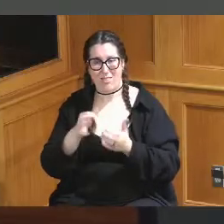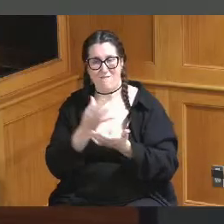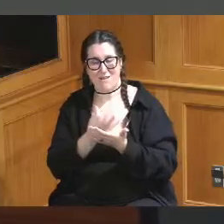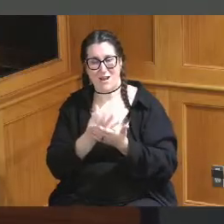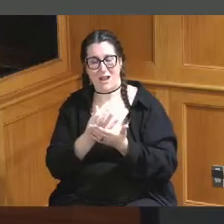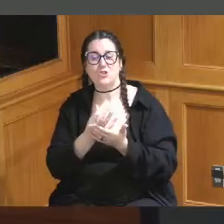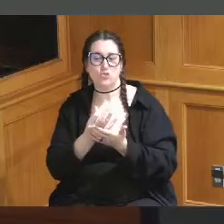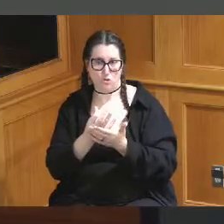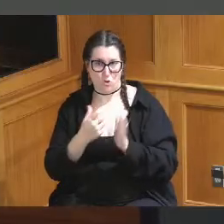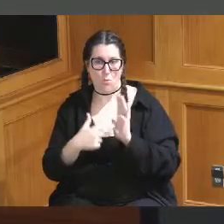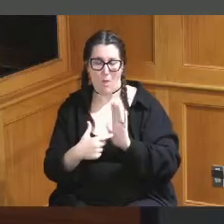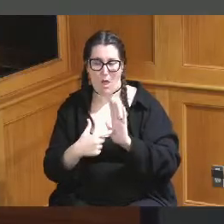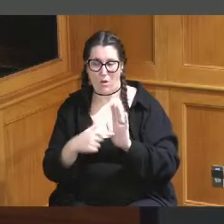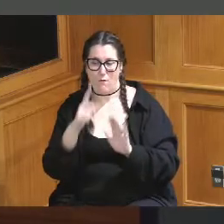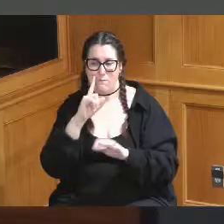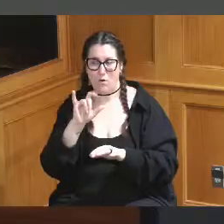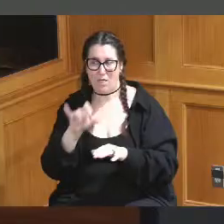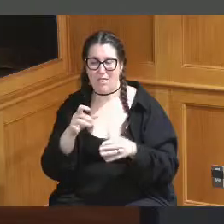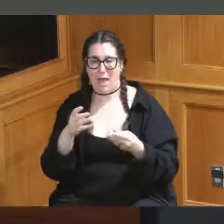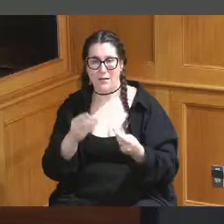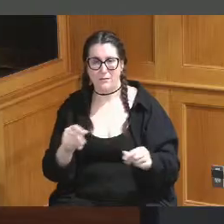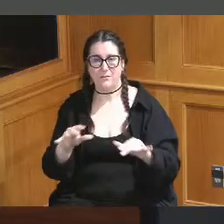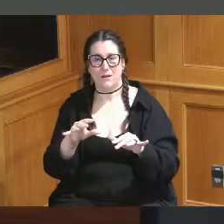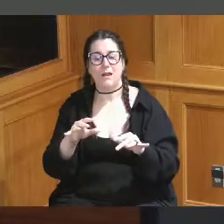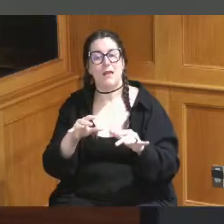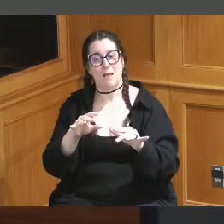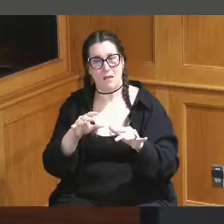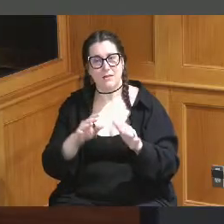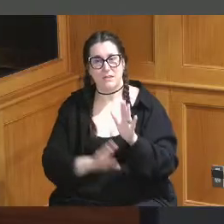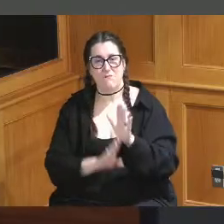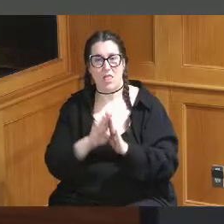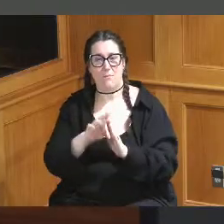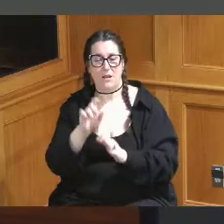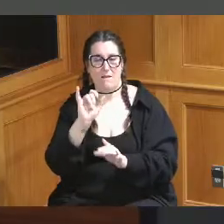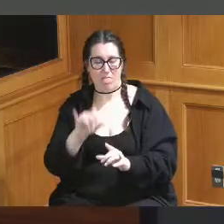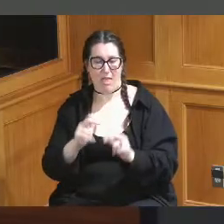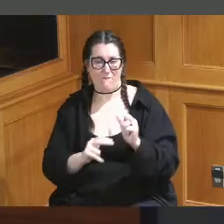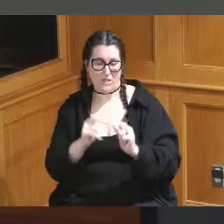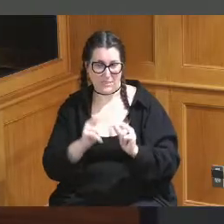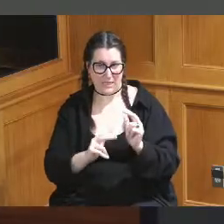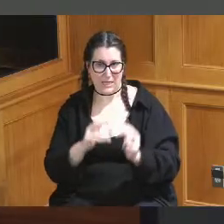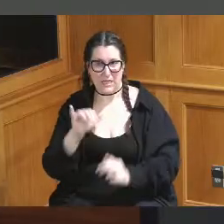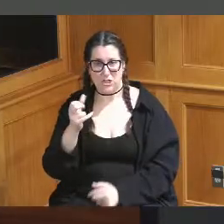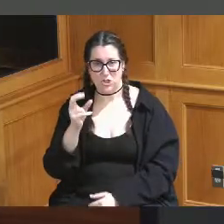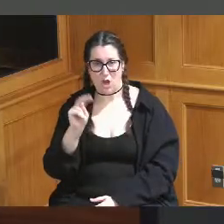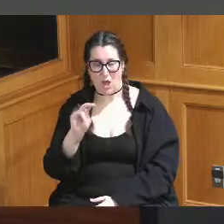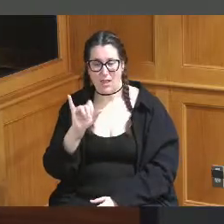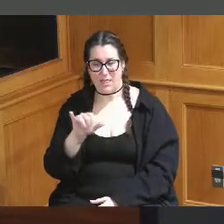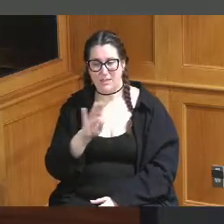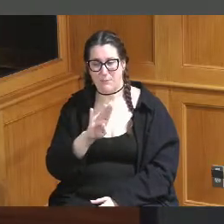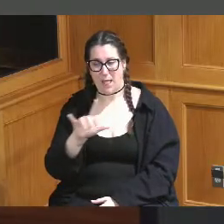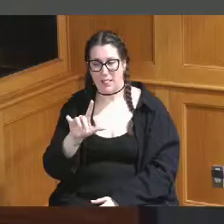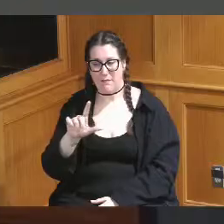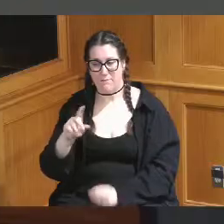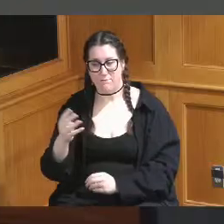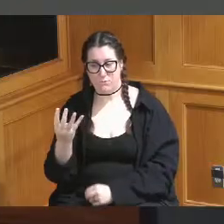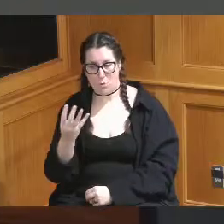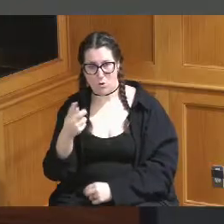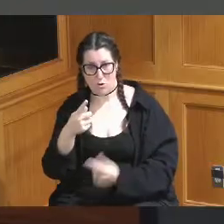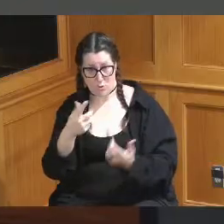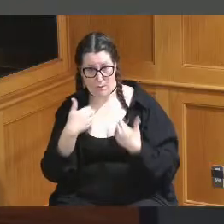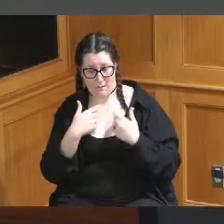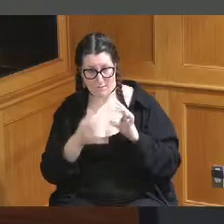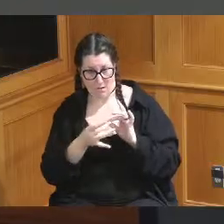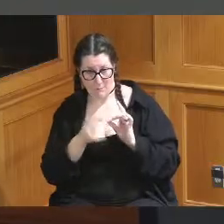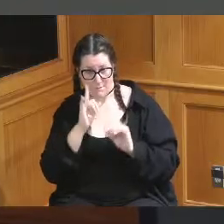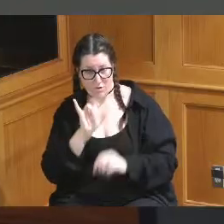for the acquisition and redevelopment of that facility. John, that's by leave number 4. Anything you want to say specifically about the